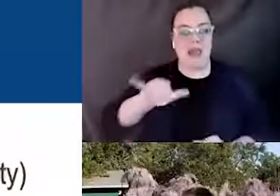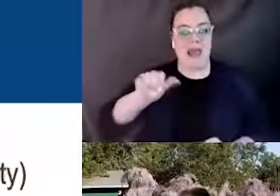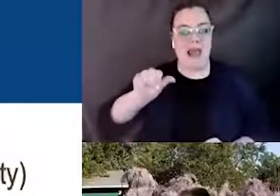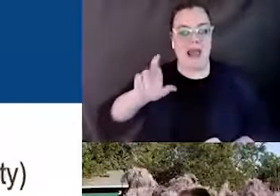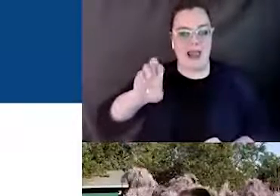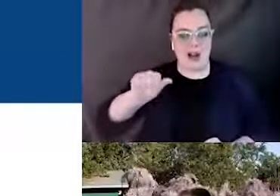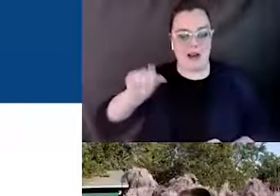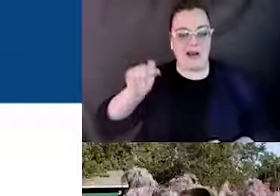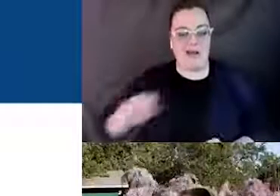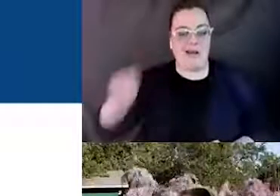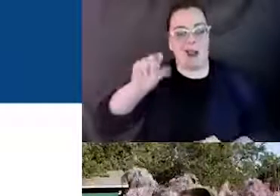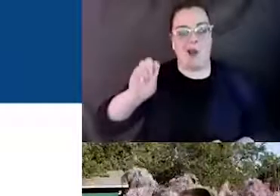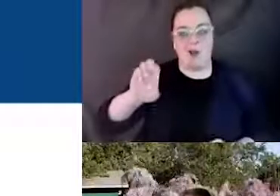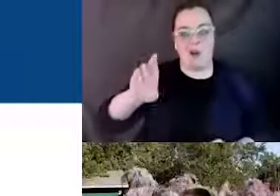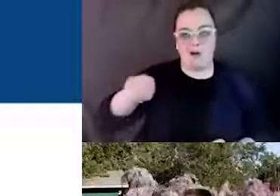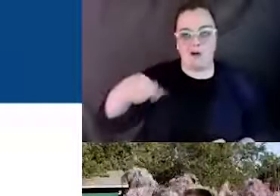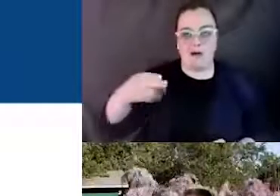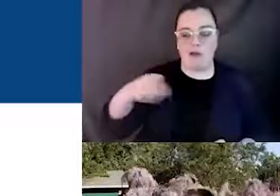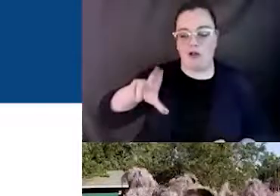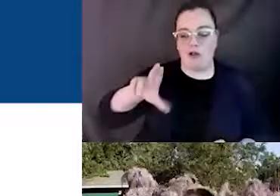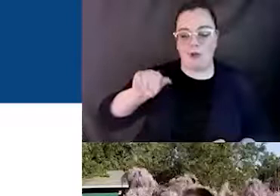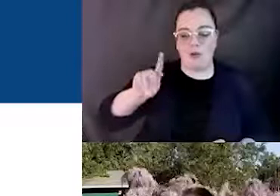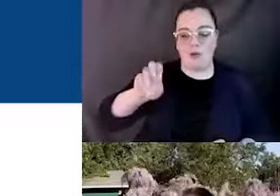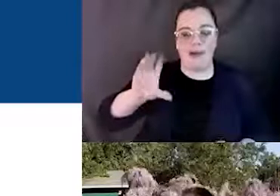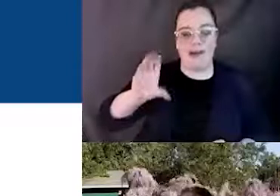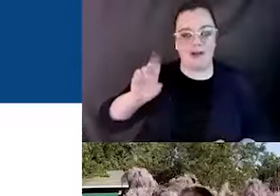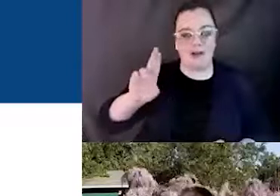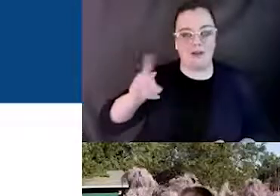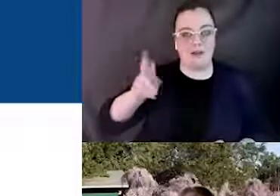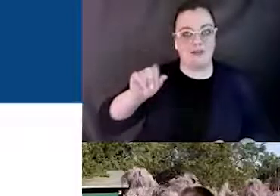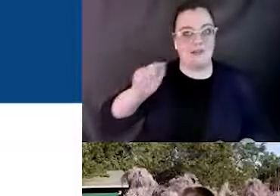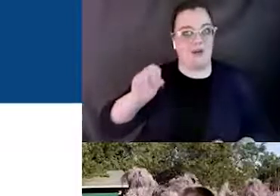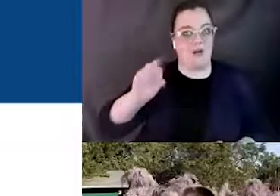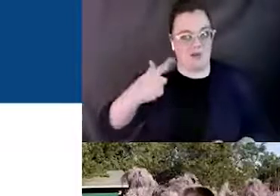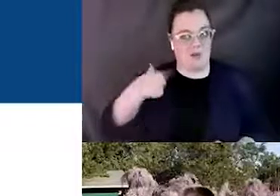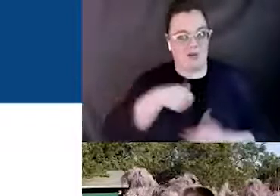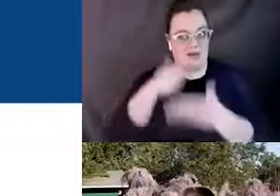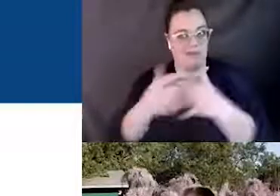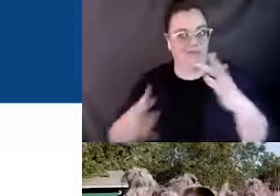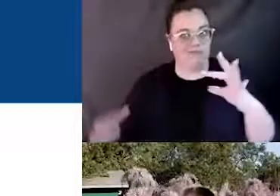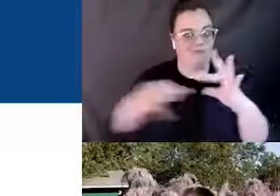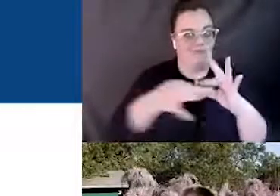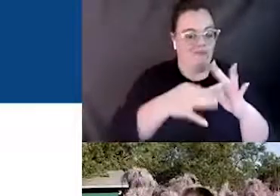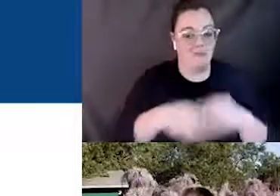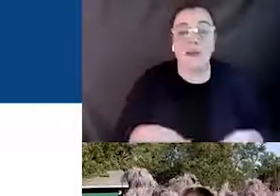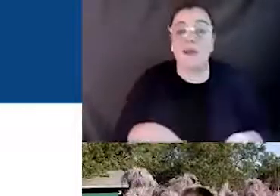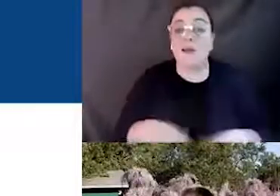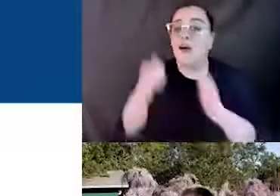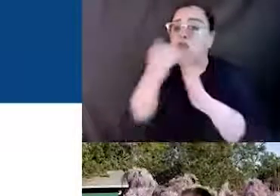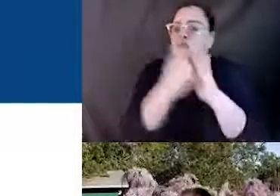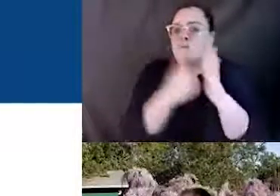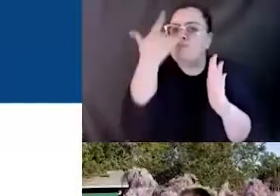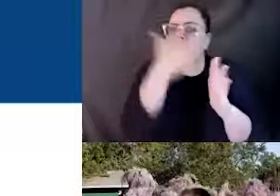bayarea@earthquakecountry.org, and we'll get you connected. Our agenda for today, we're going to talk about ShakeOut, how it